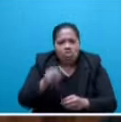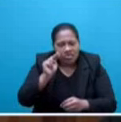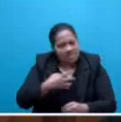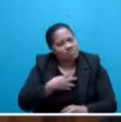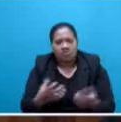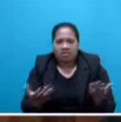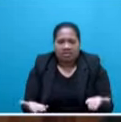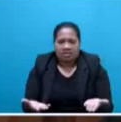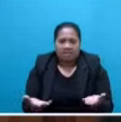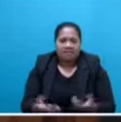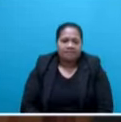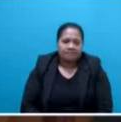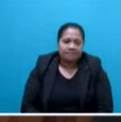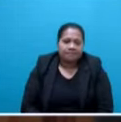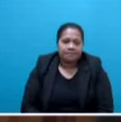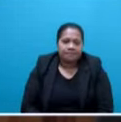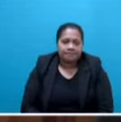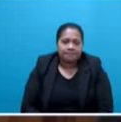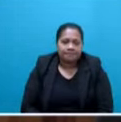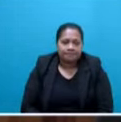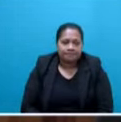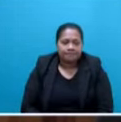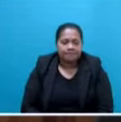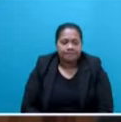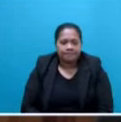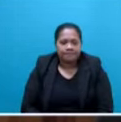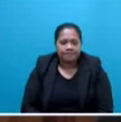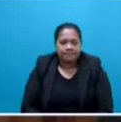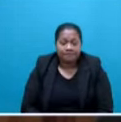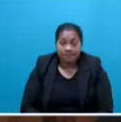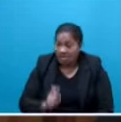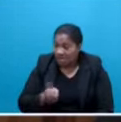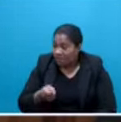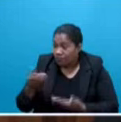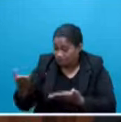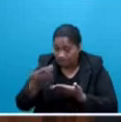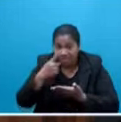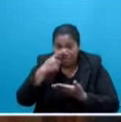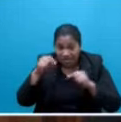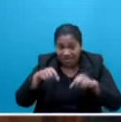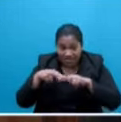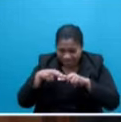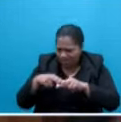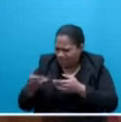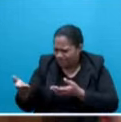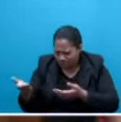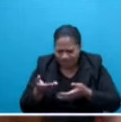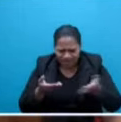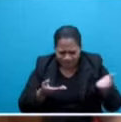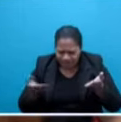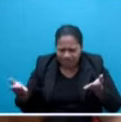Because even if we get these local cutters, the goodwill,